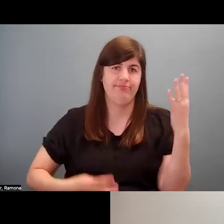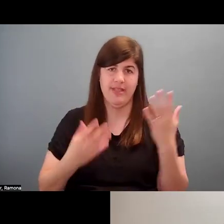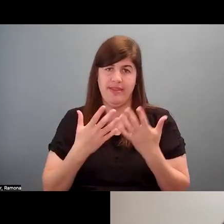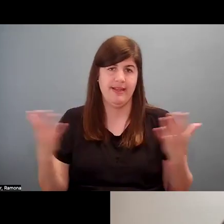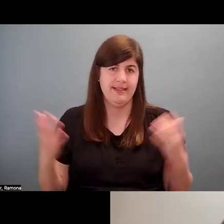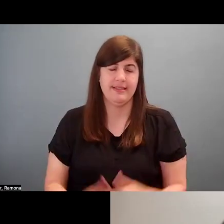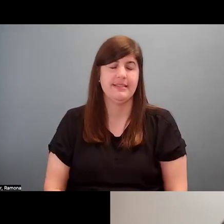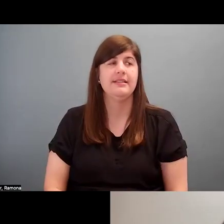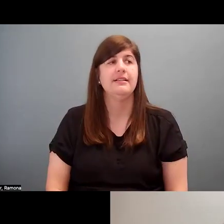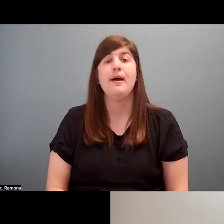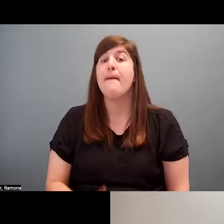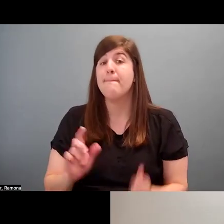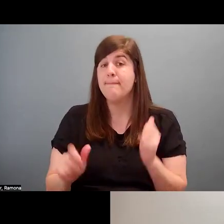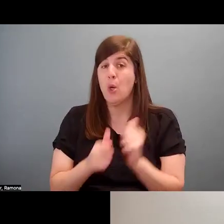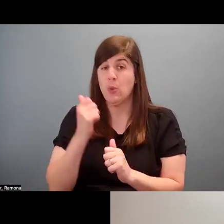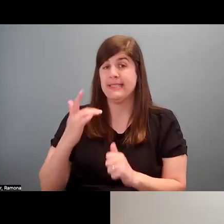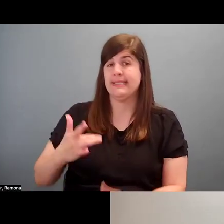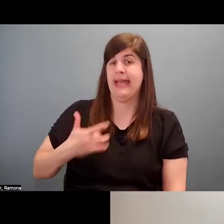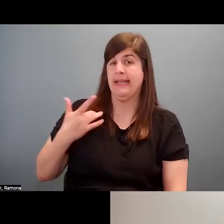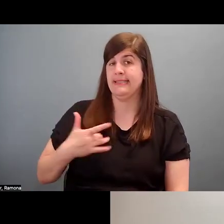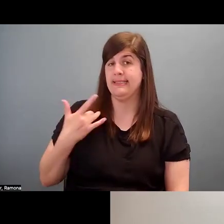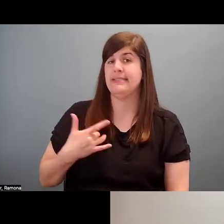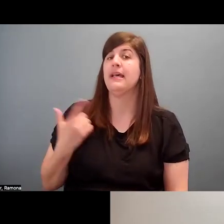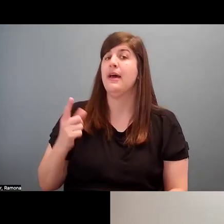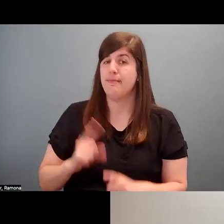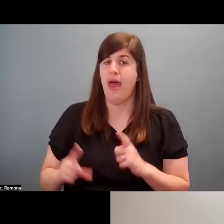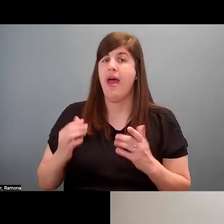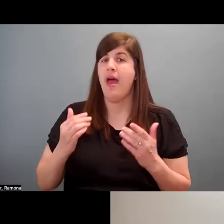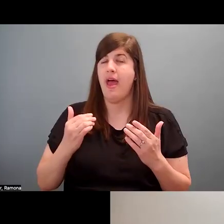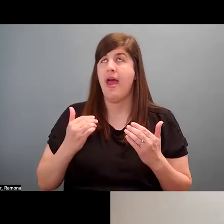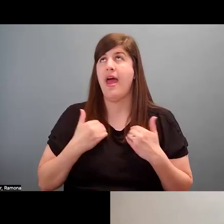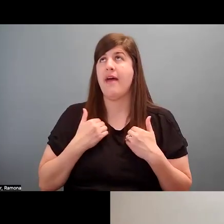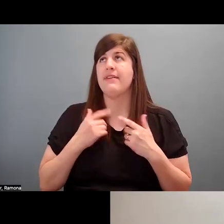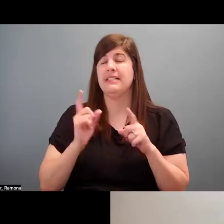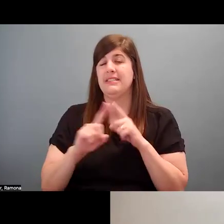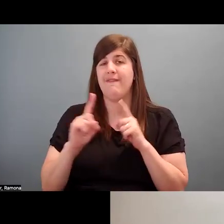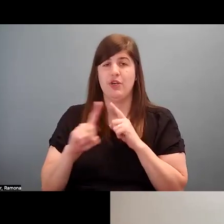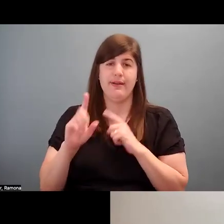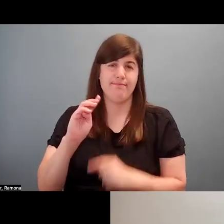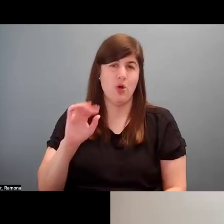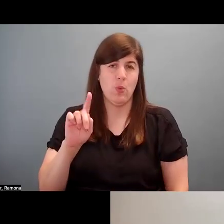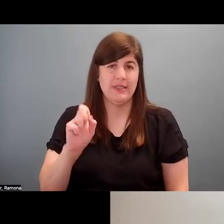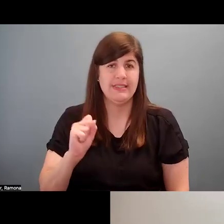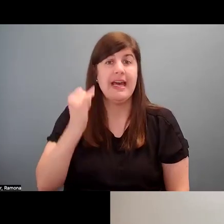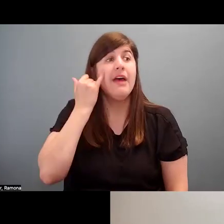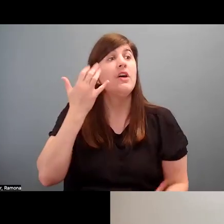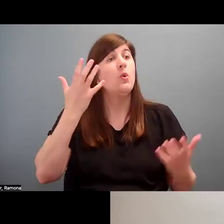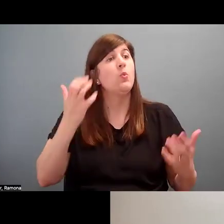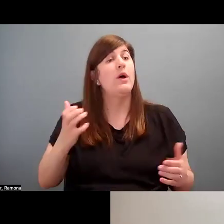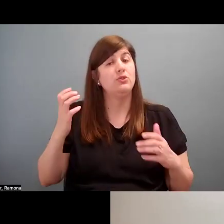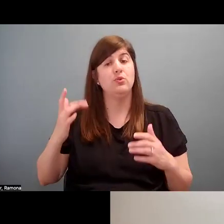They use them mostly to sense, but they have different modes for this. If they want to